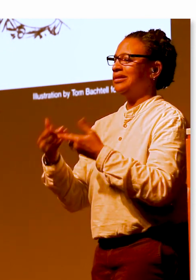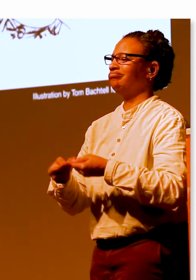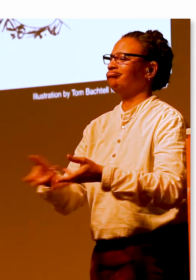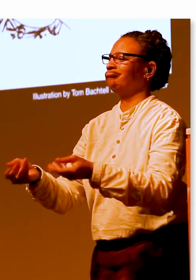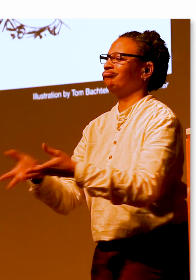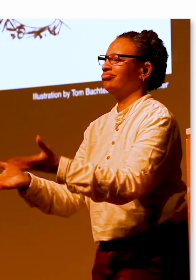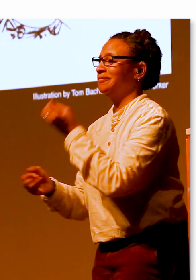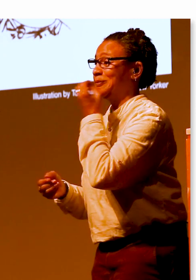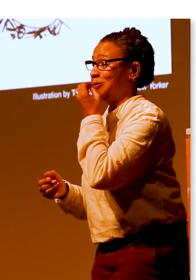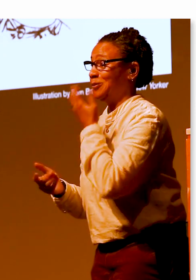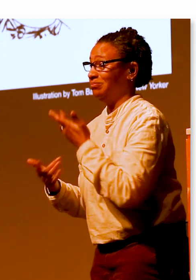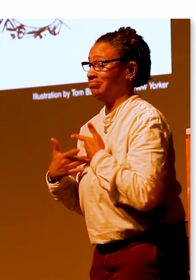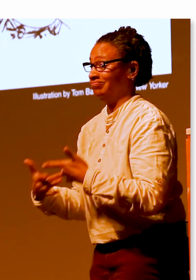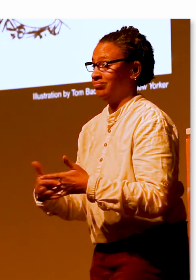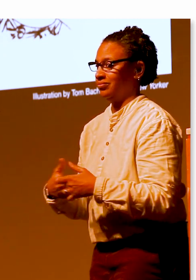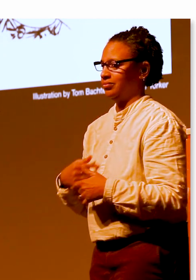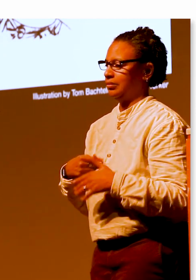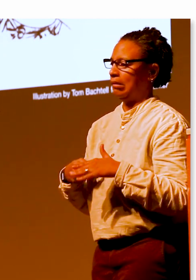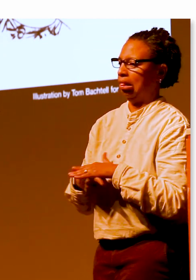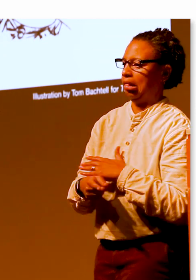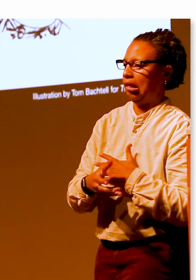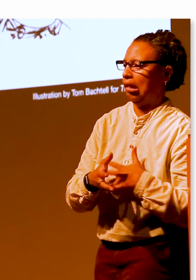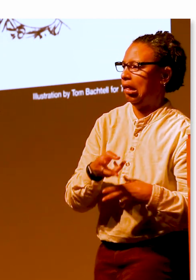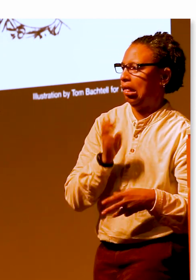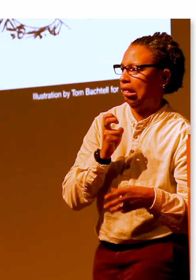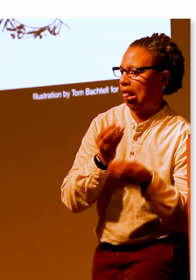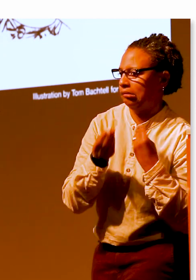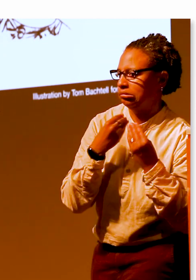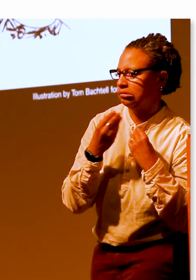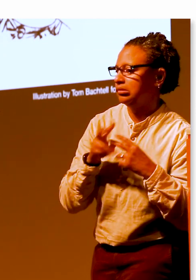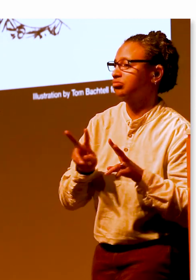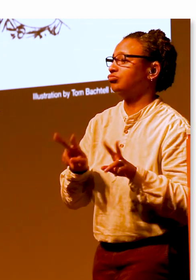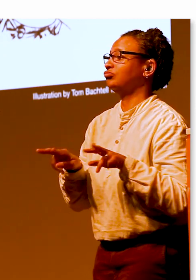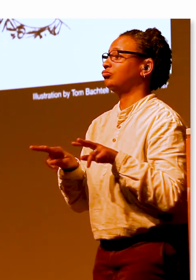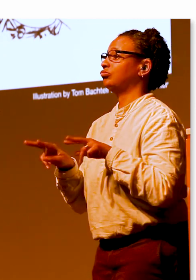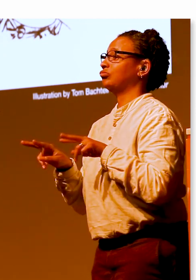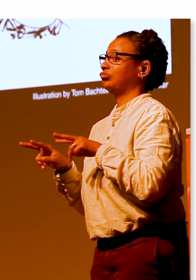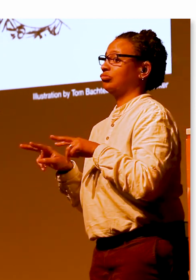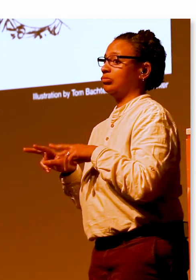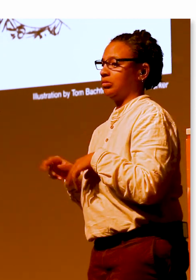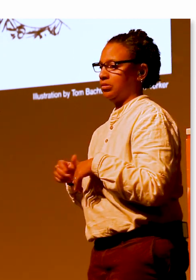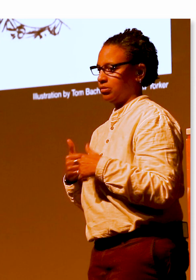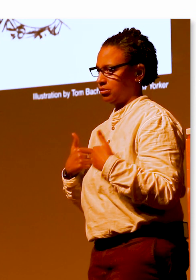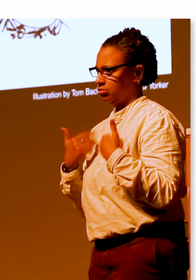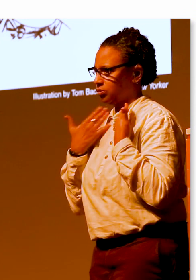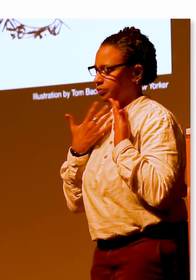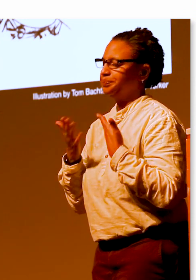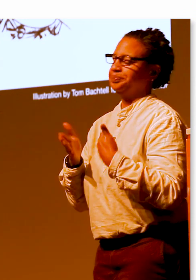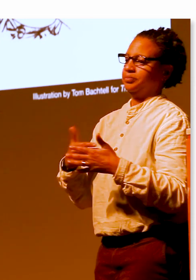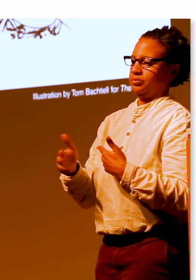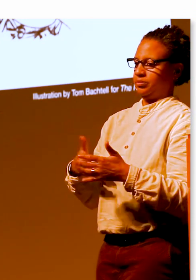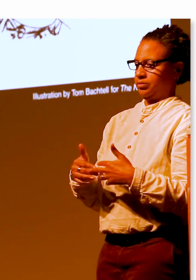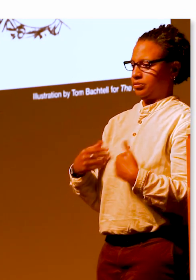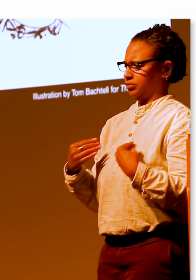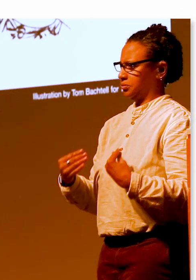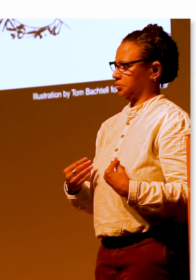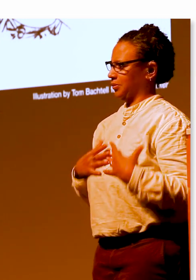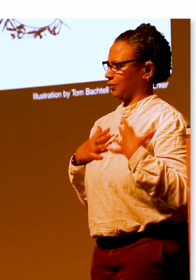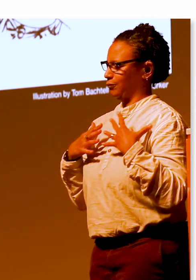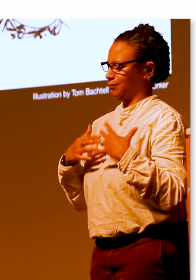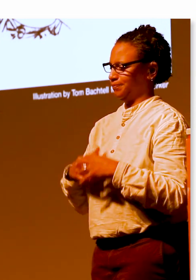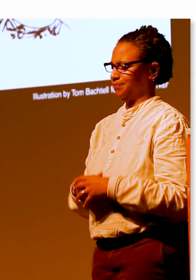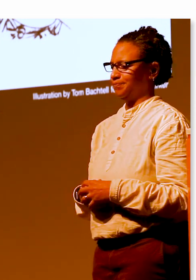I felt really inspired to journal using social media, to share